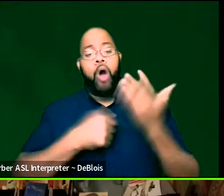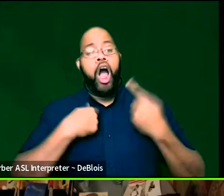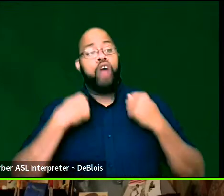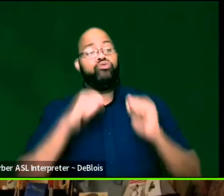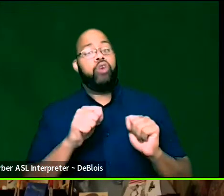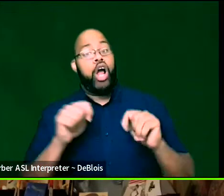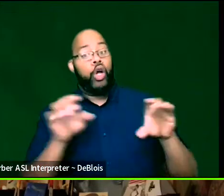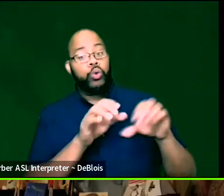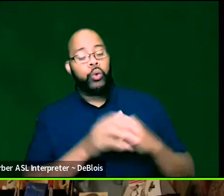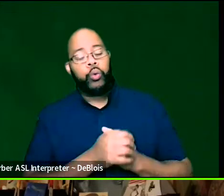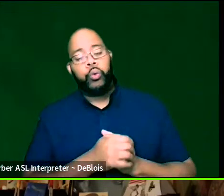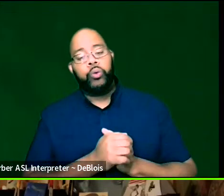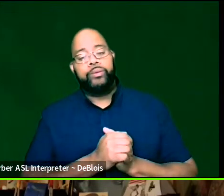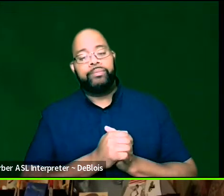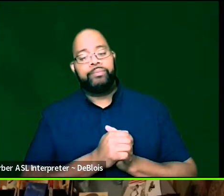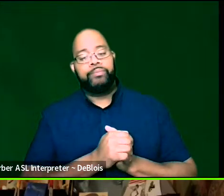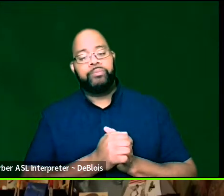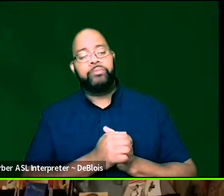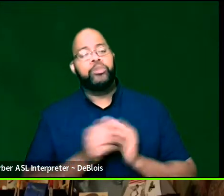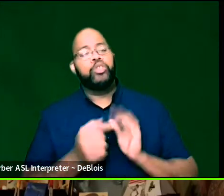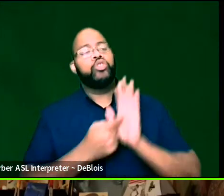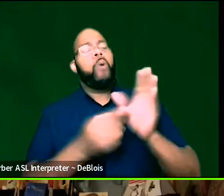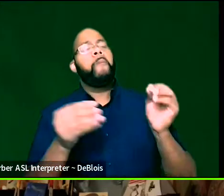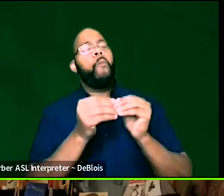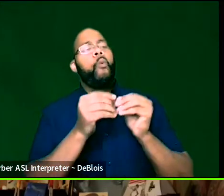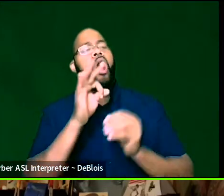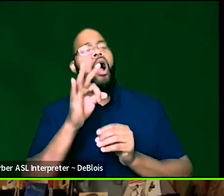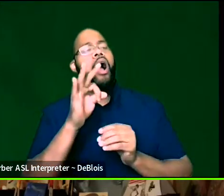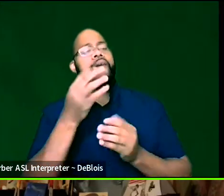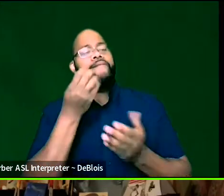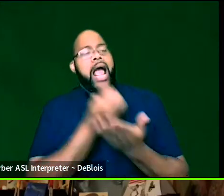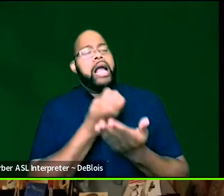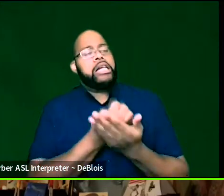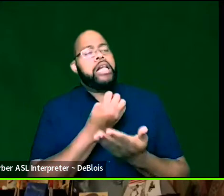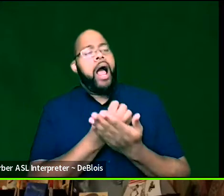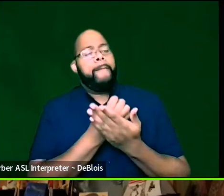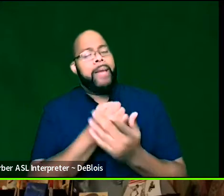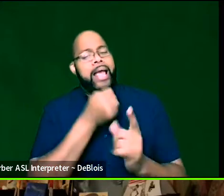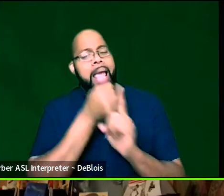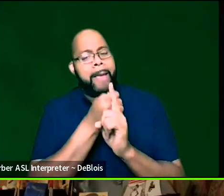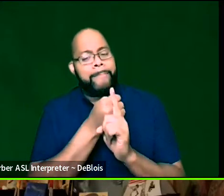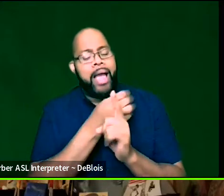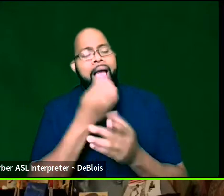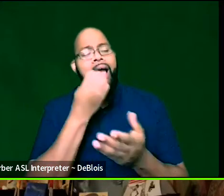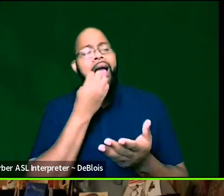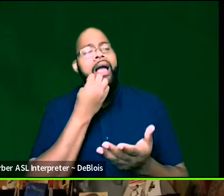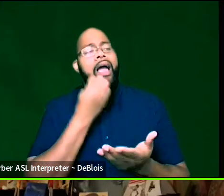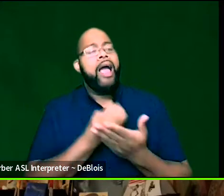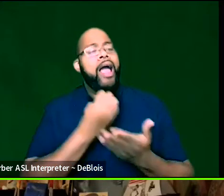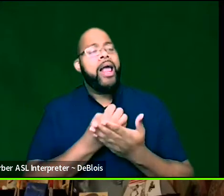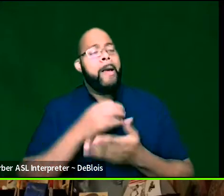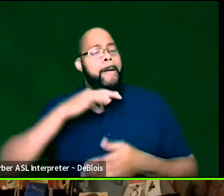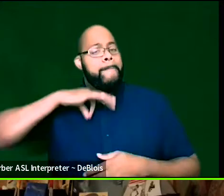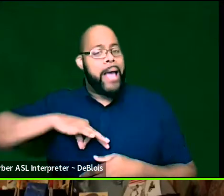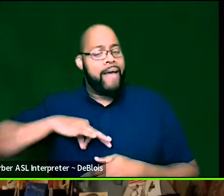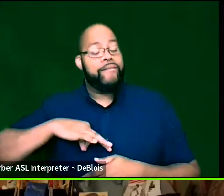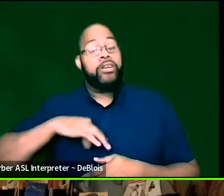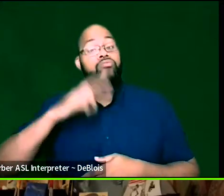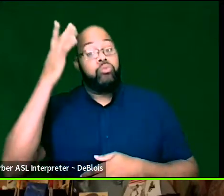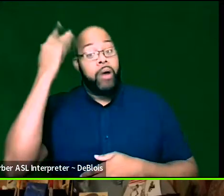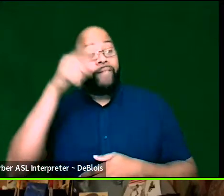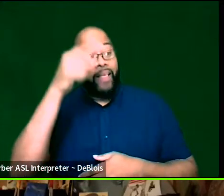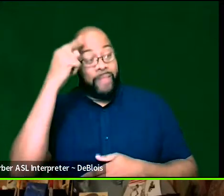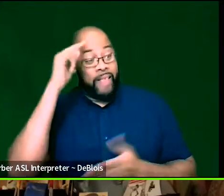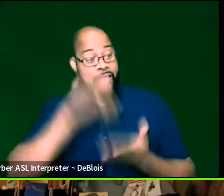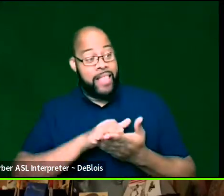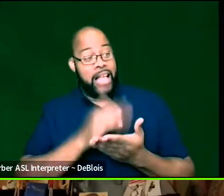to do is present more of the economic impact and the economic benefit, because if they think